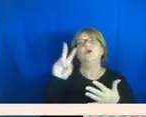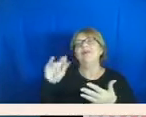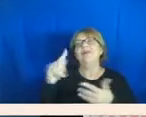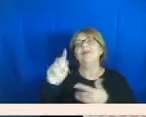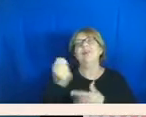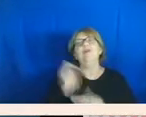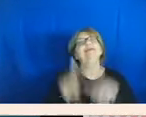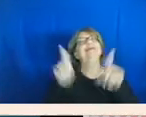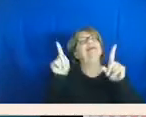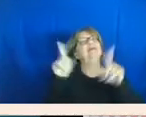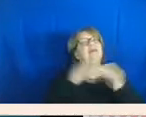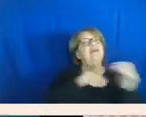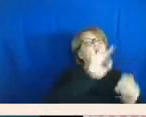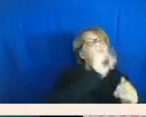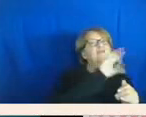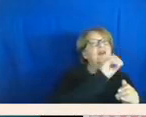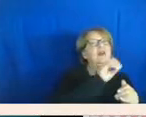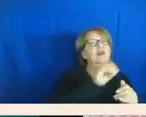30%, 28%, 23%, 9%,